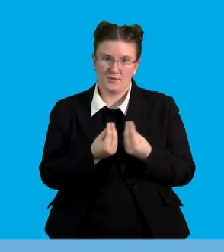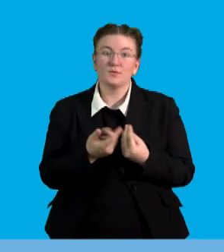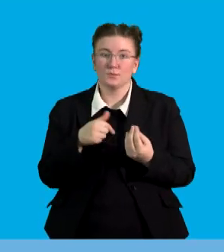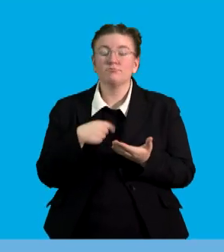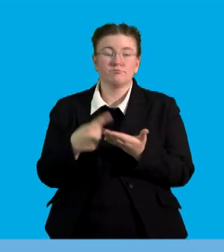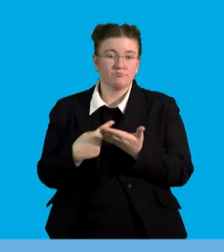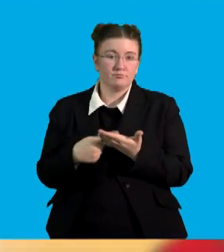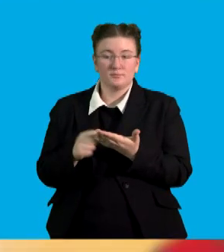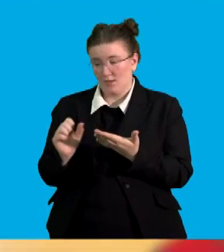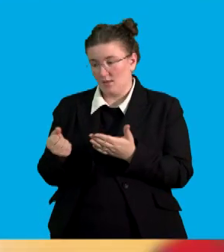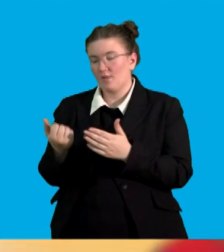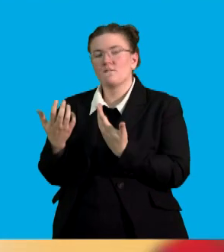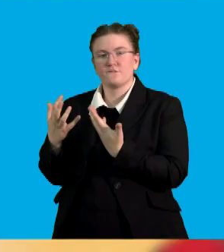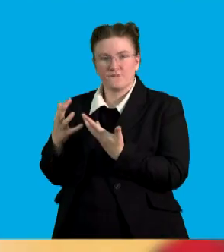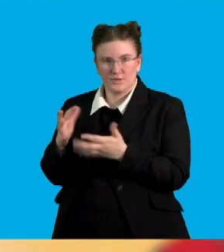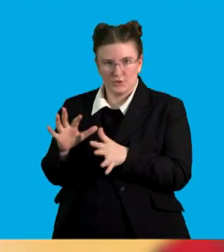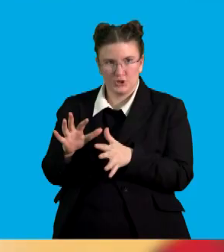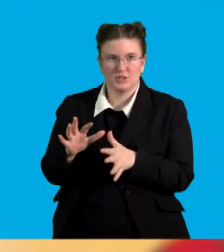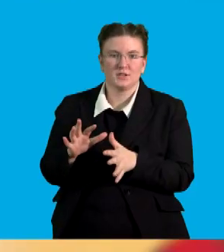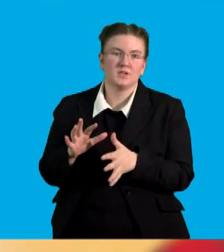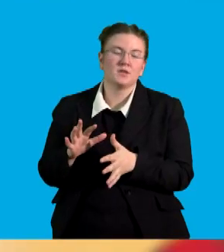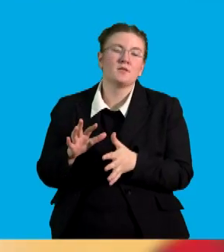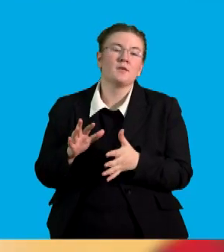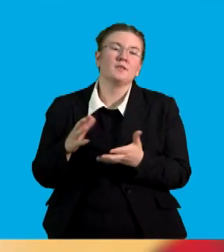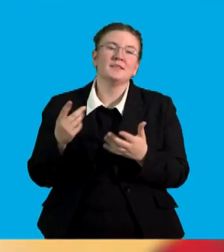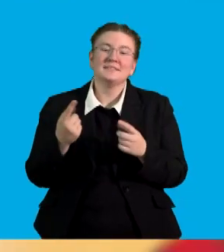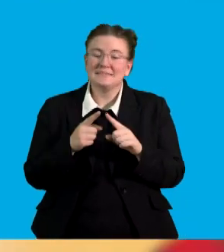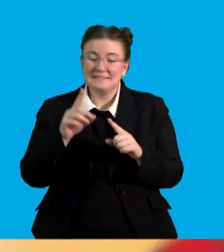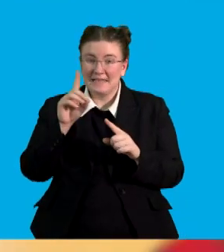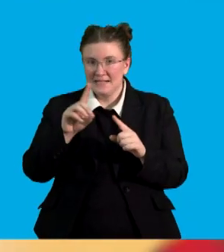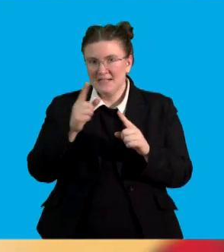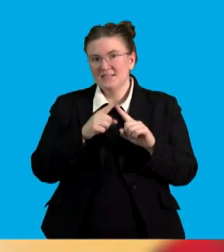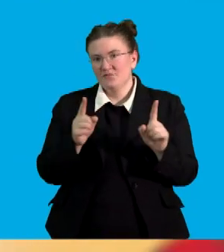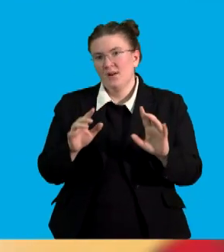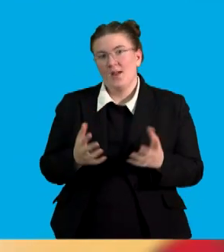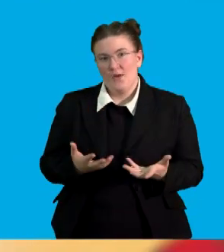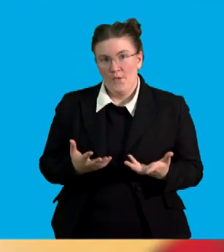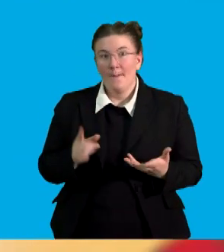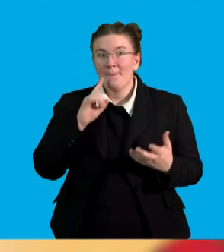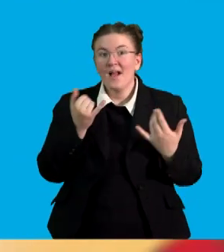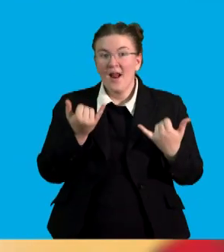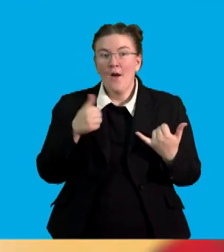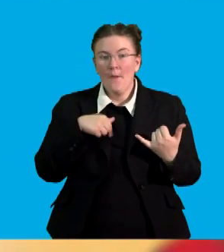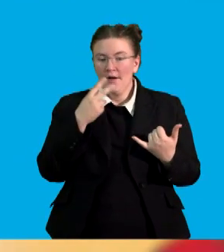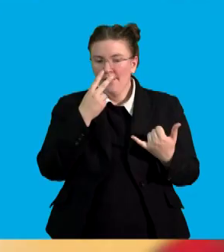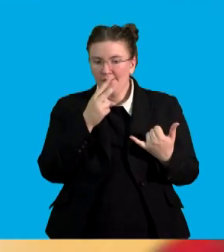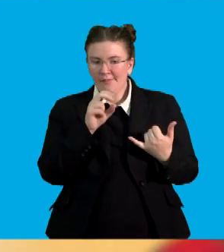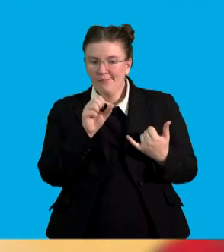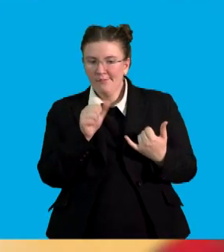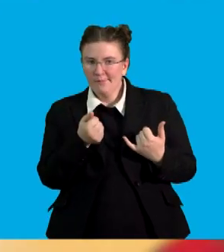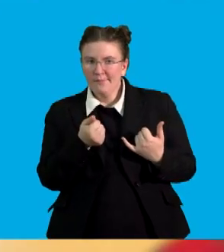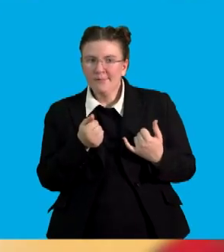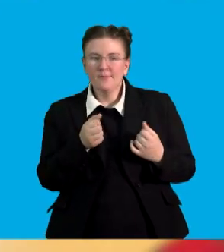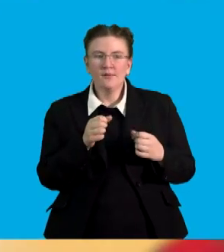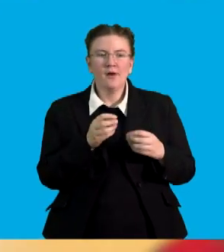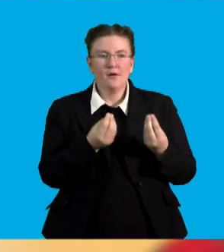matter, where we discussed the solid, liquid, and gases, how different are they in terms of their densities. Now, when we're looking at other different